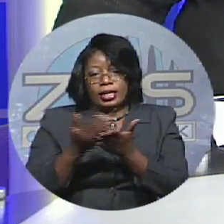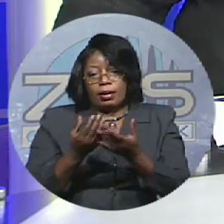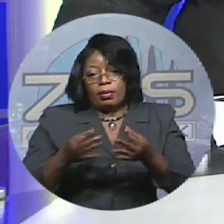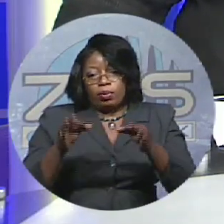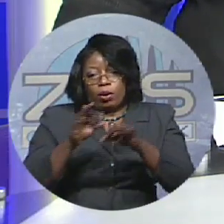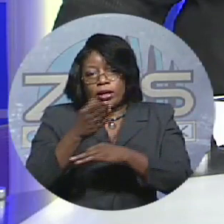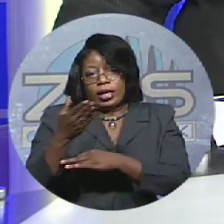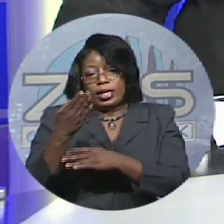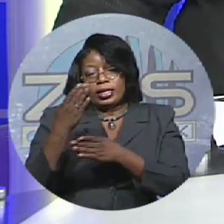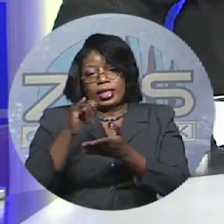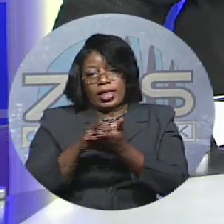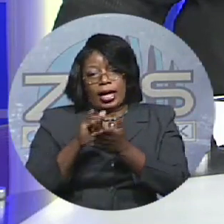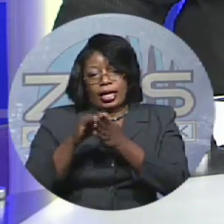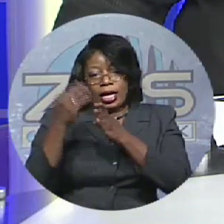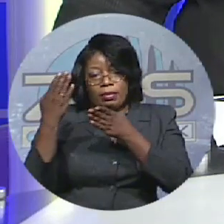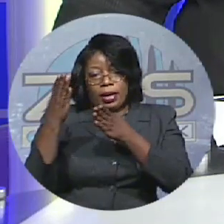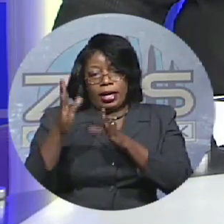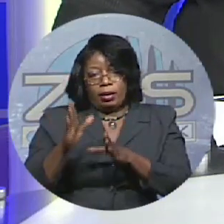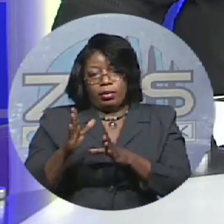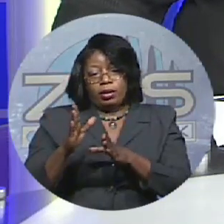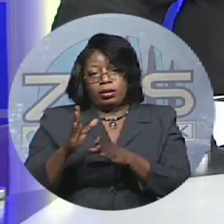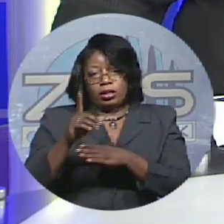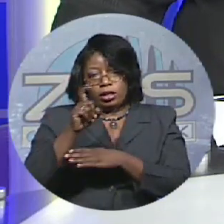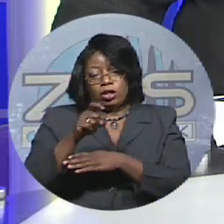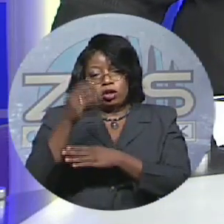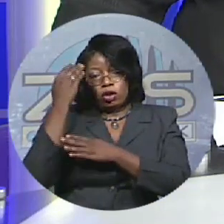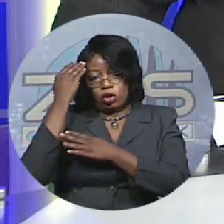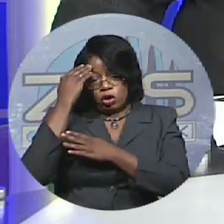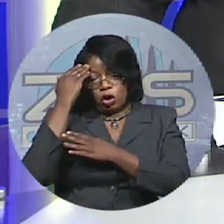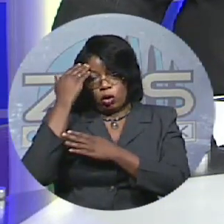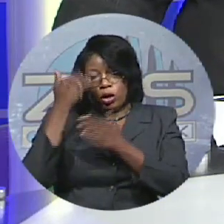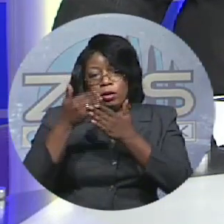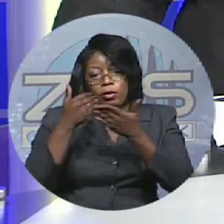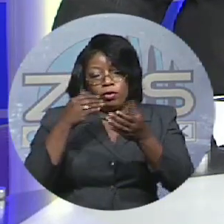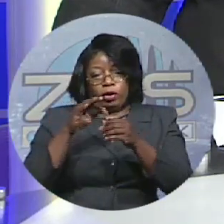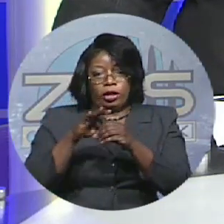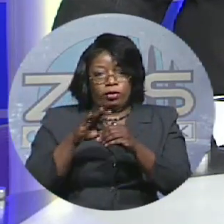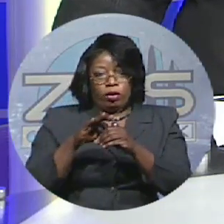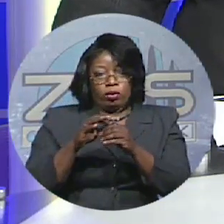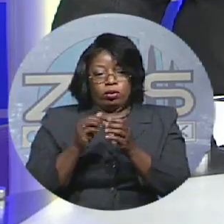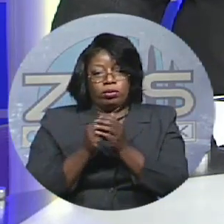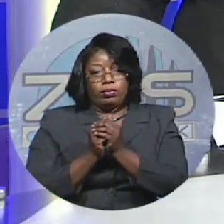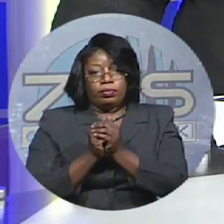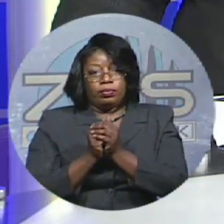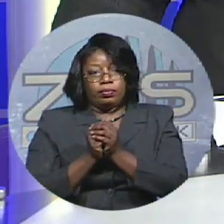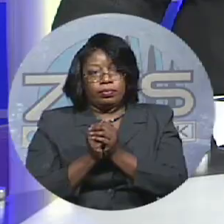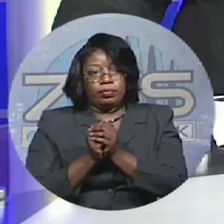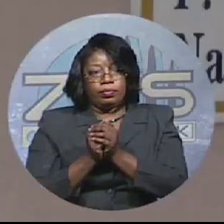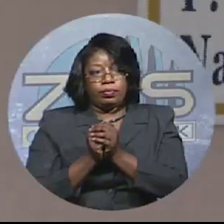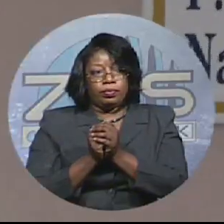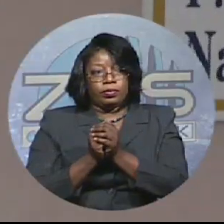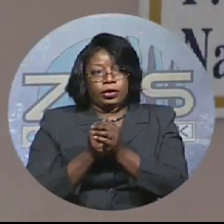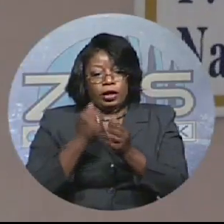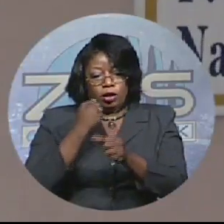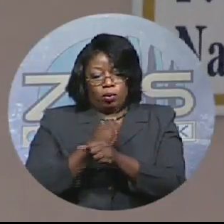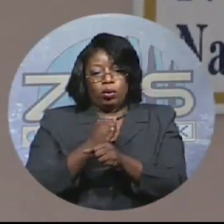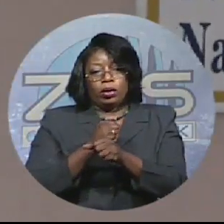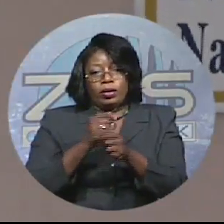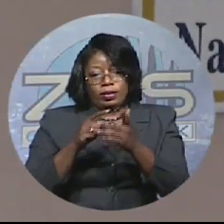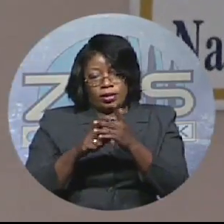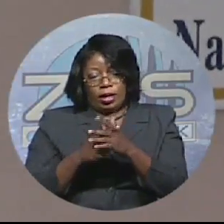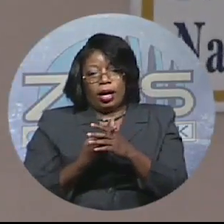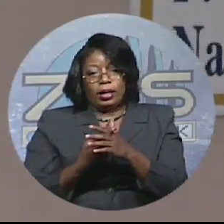that Bahamians hoping to cast their ballots should be aware of. We get that story tonight from Clint Watson. Work has begun at the